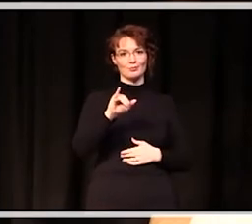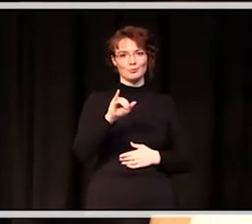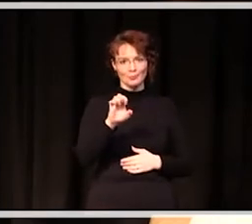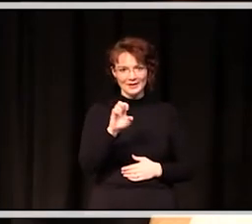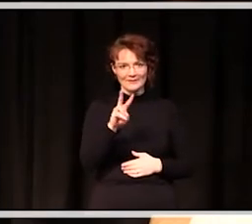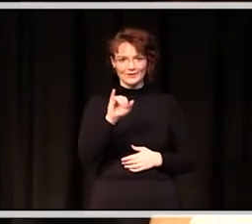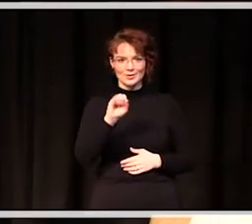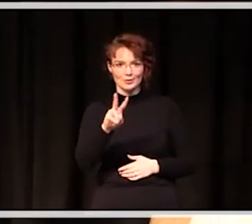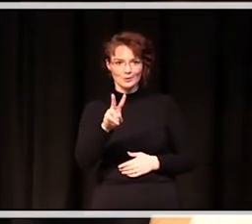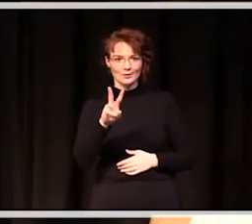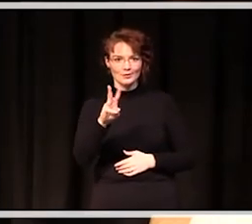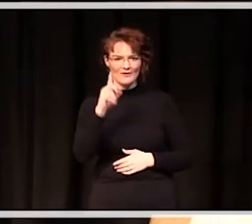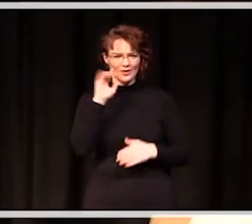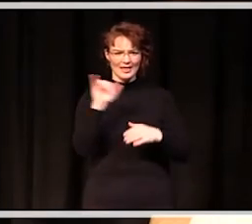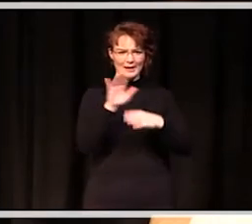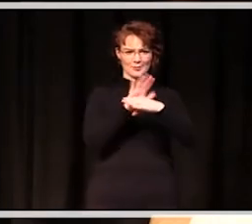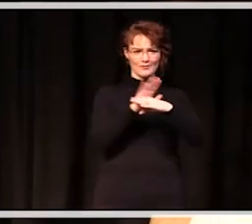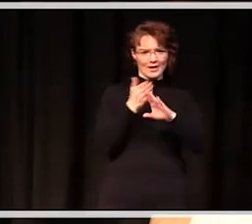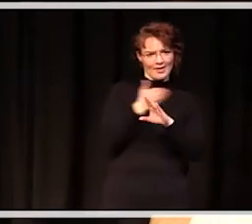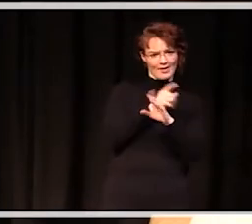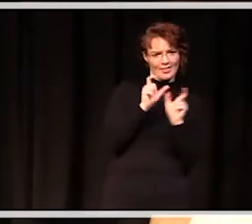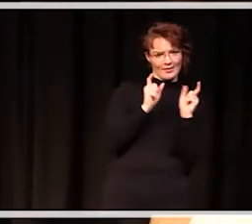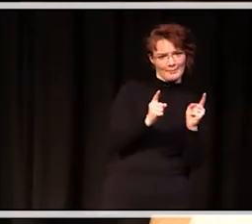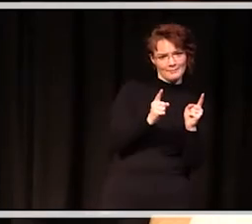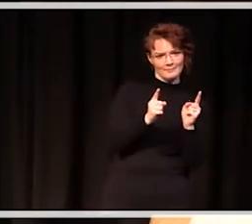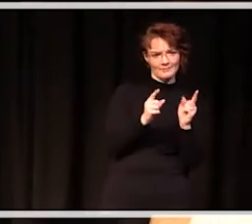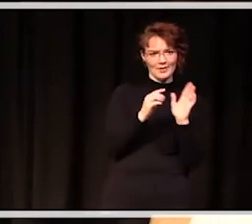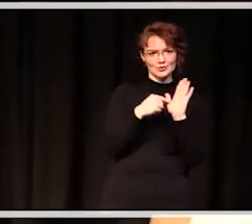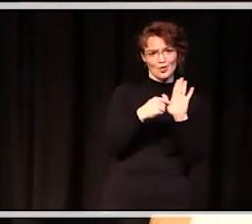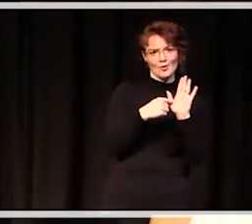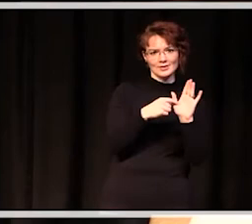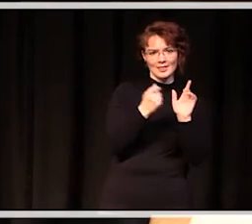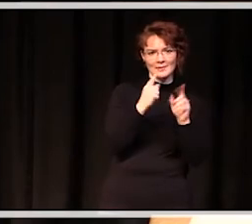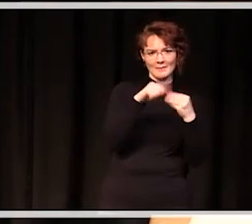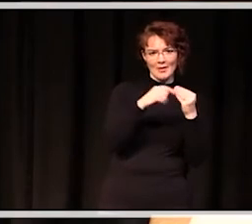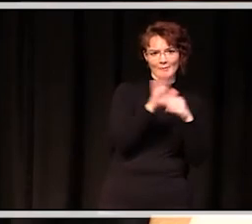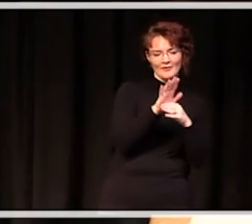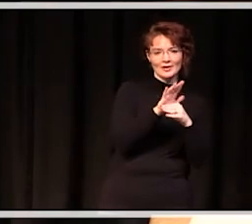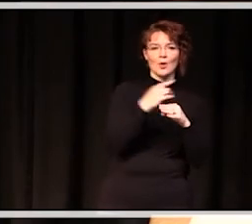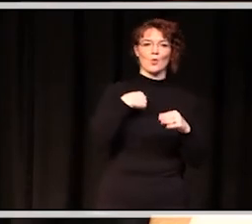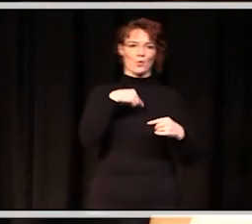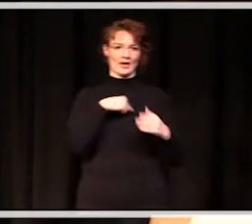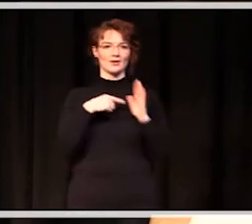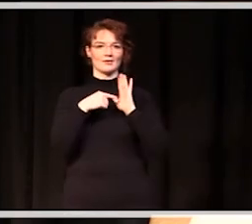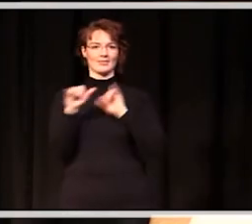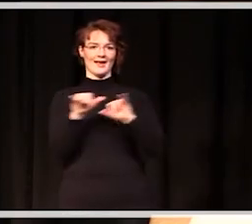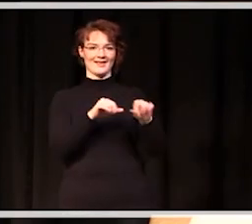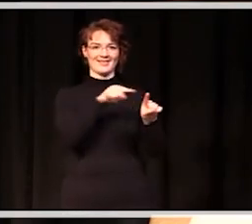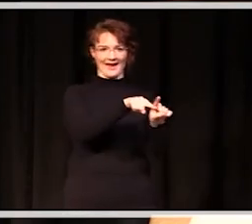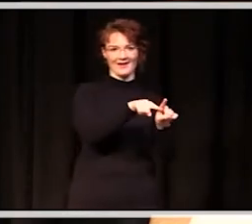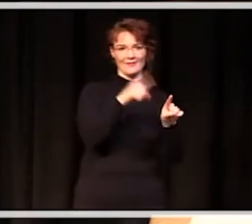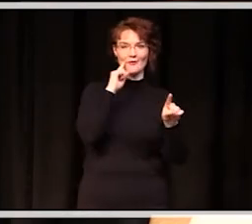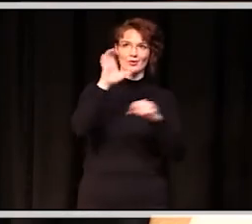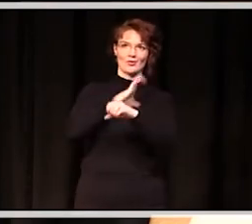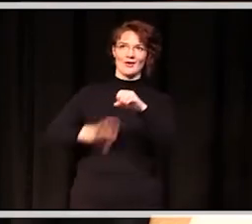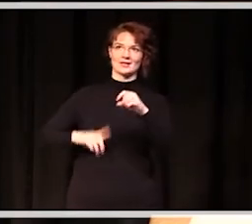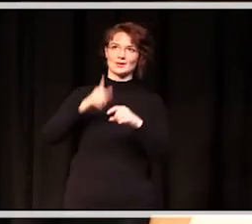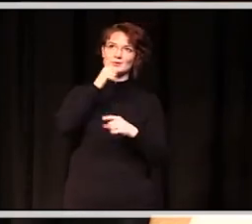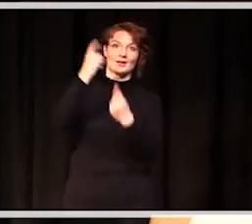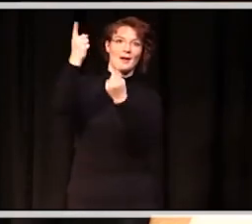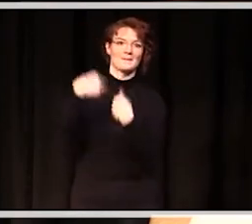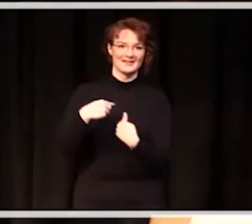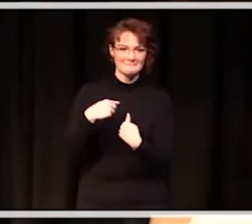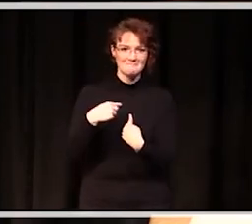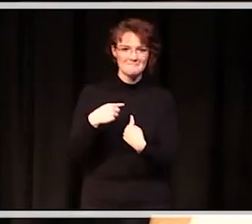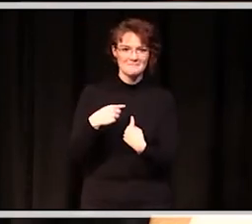We're the preview to the movie. That's who we're called to be in the meantime. Yet, Satan is